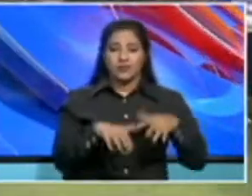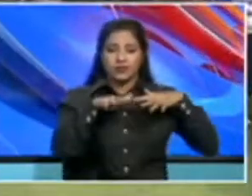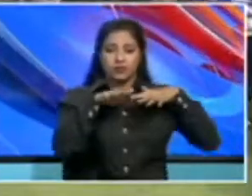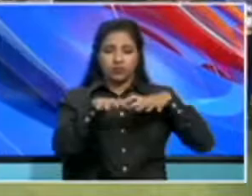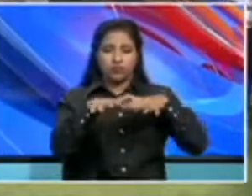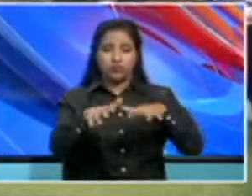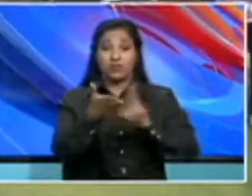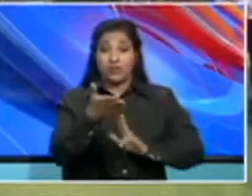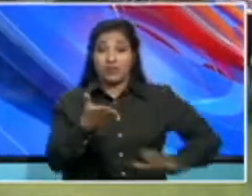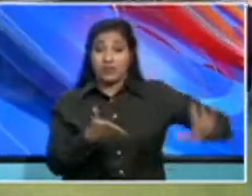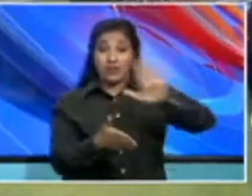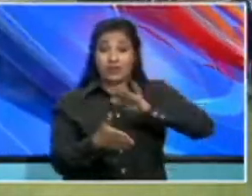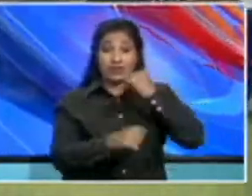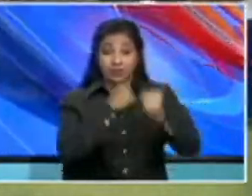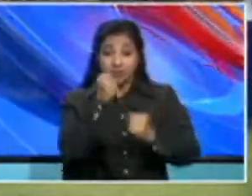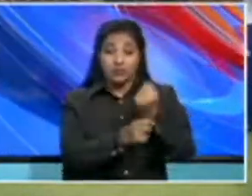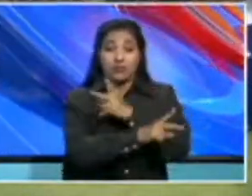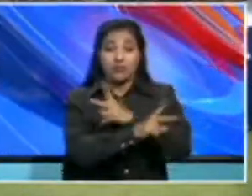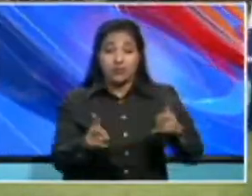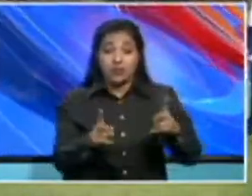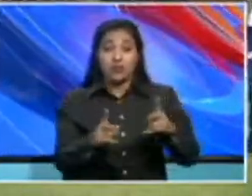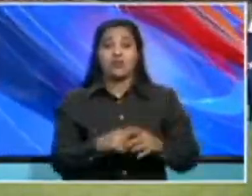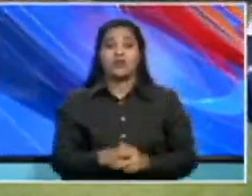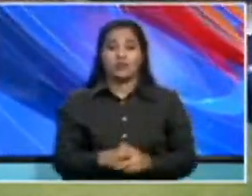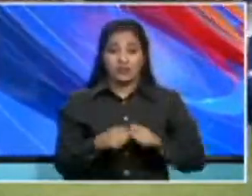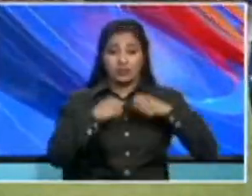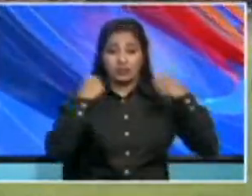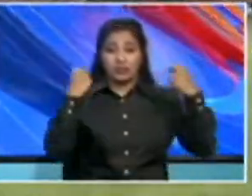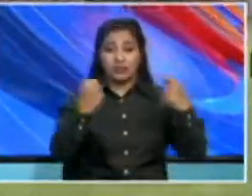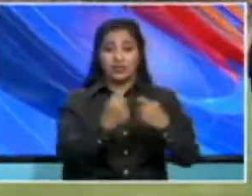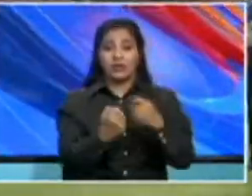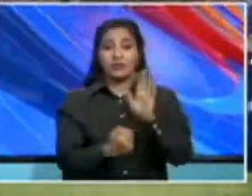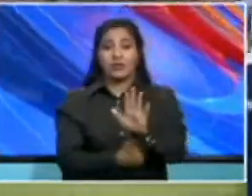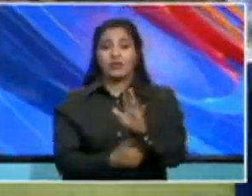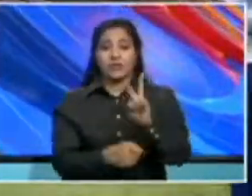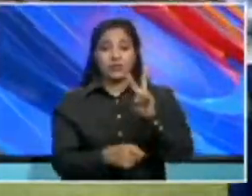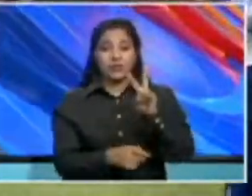And the National Games always do take place every 2 years,